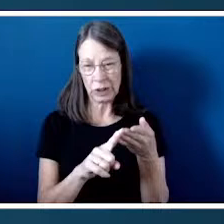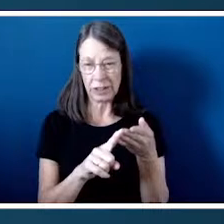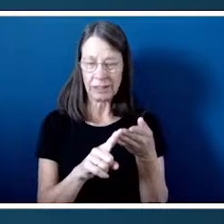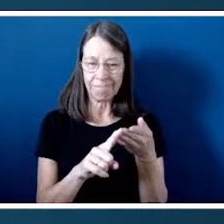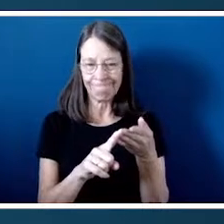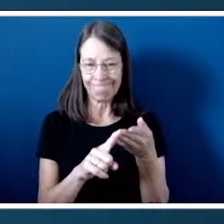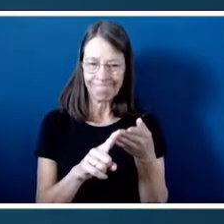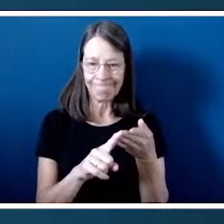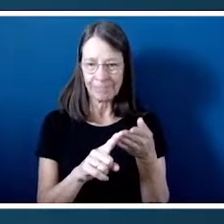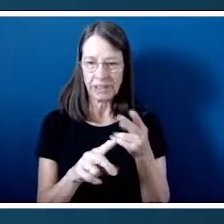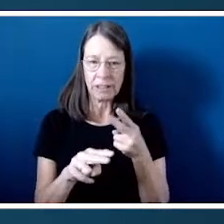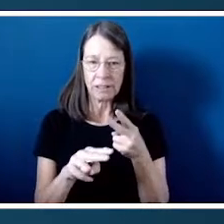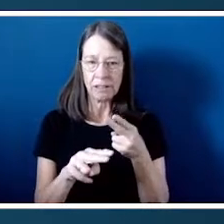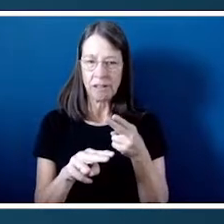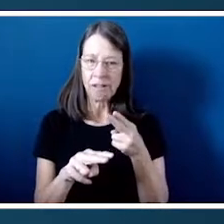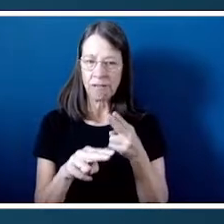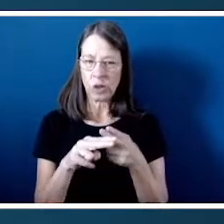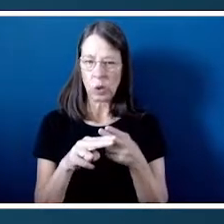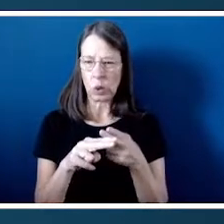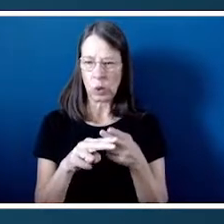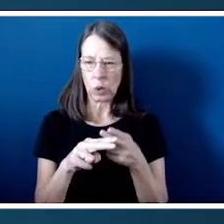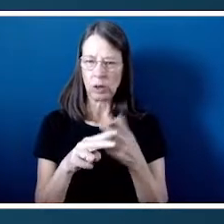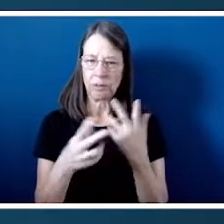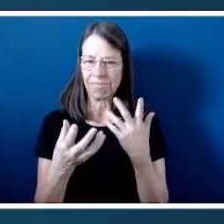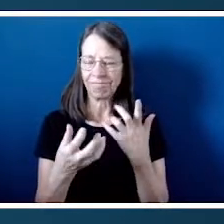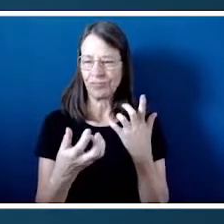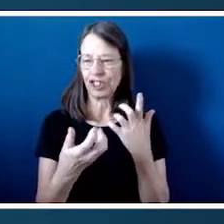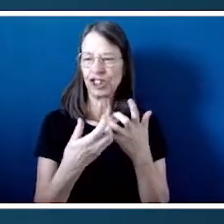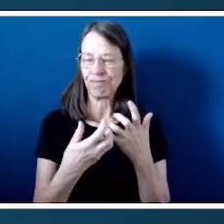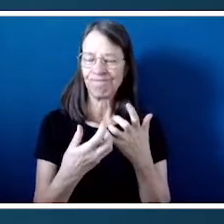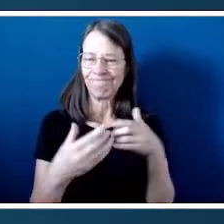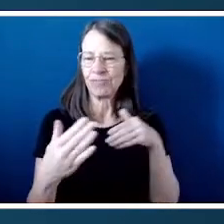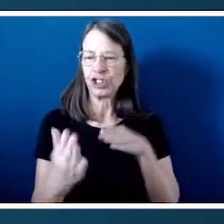addressing the challenges of democracy,